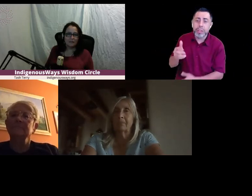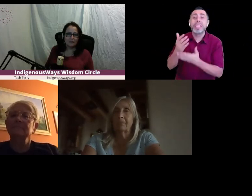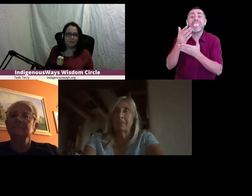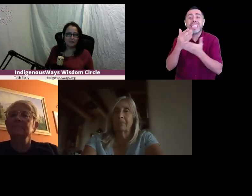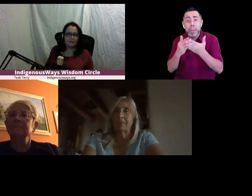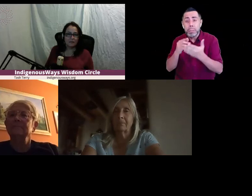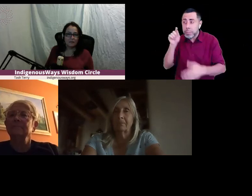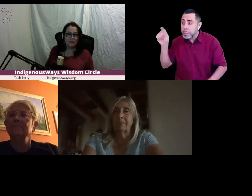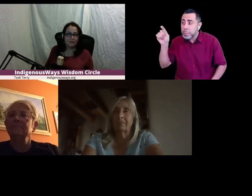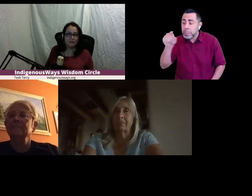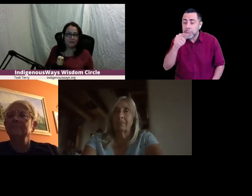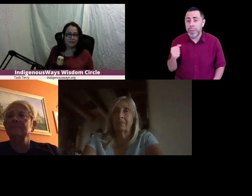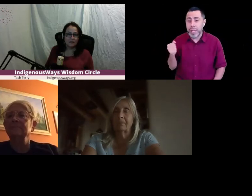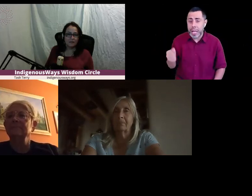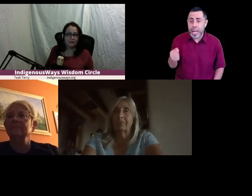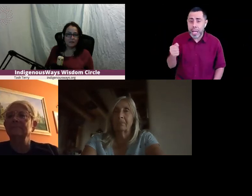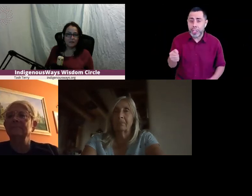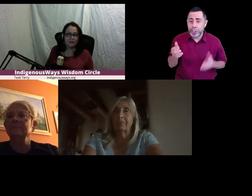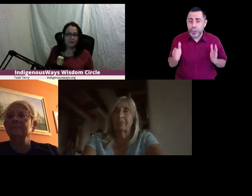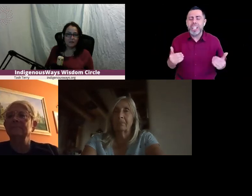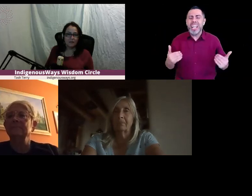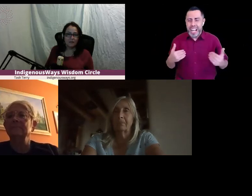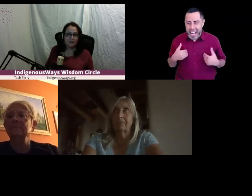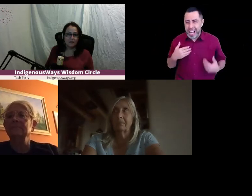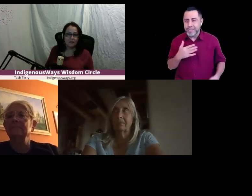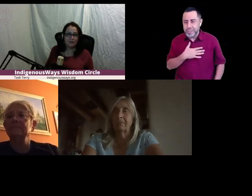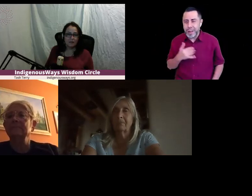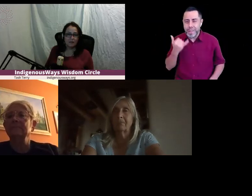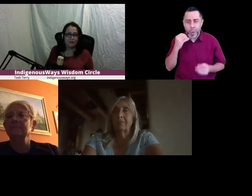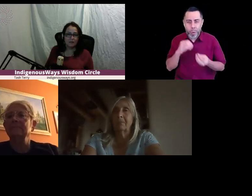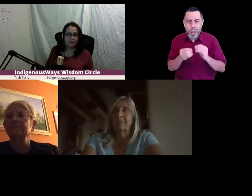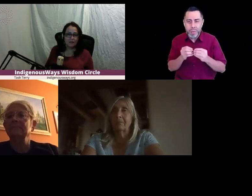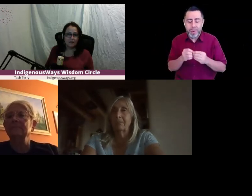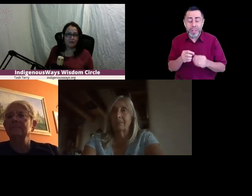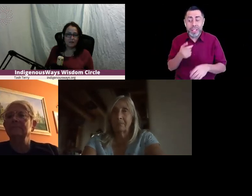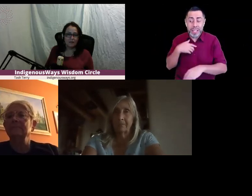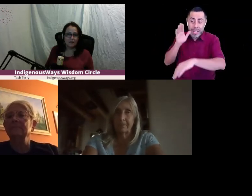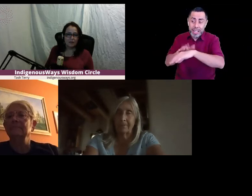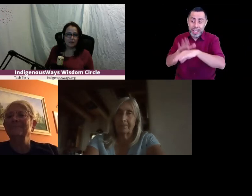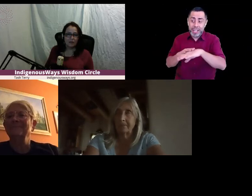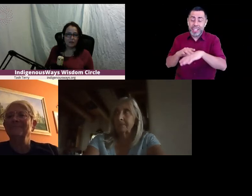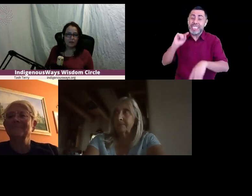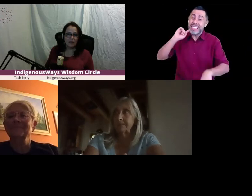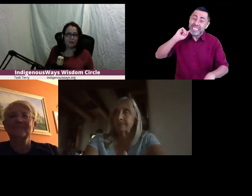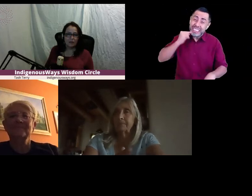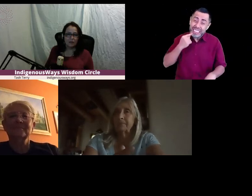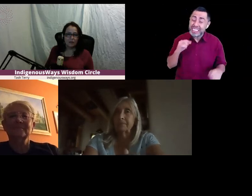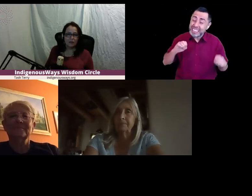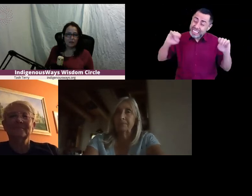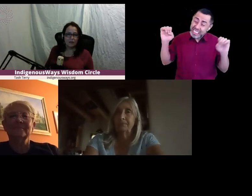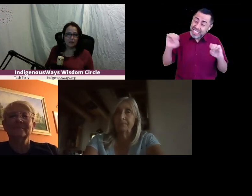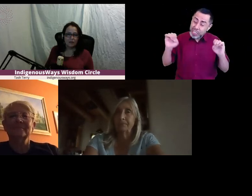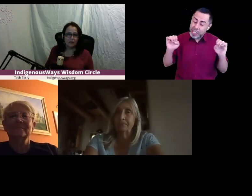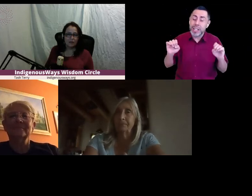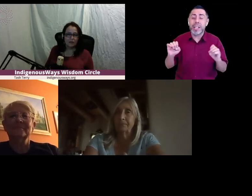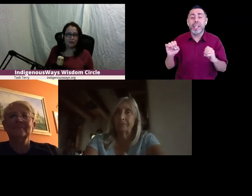them, only call me if it's really an emergency on a weekday, or, you know, sometimes I'm busy, don't keep calling